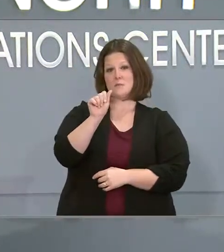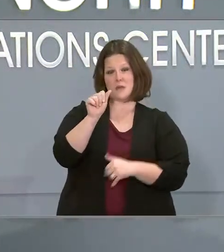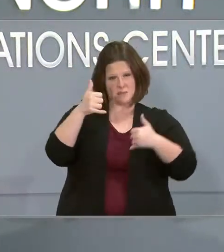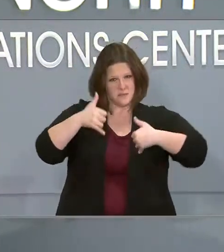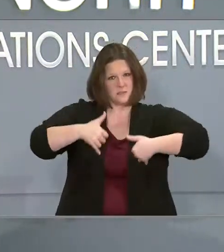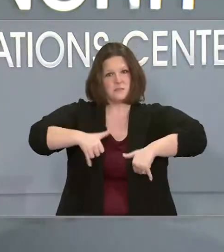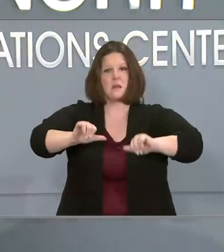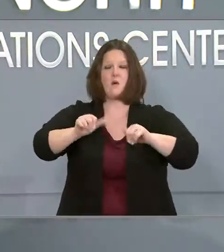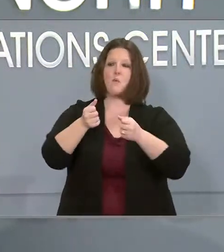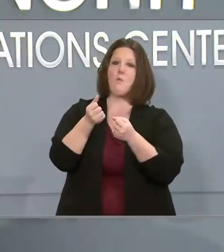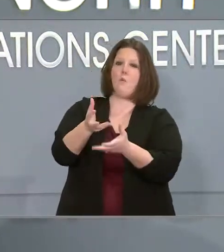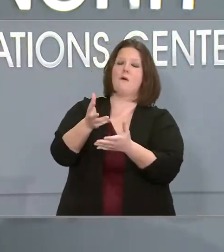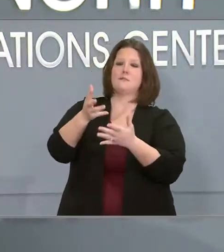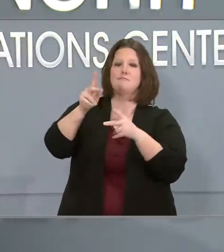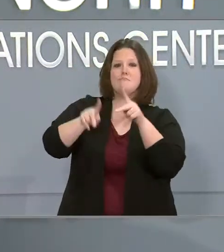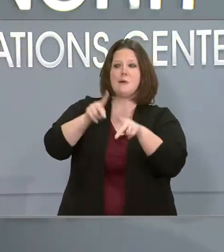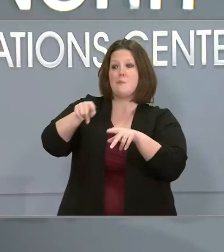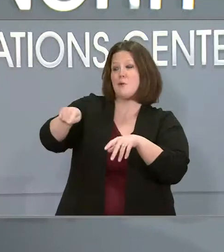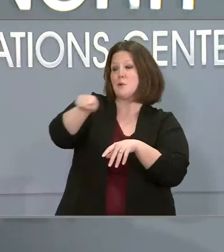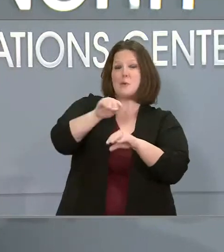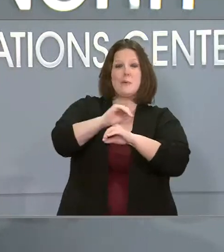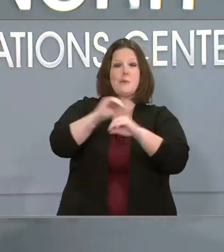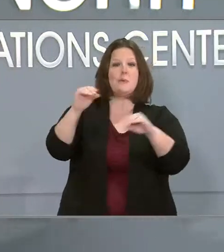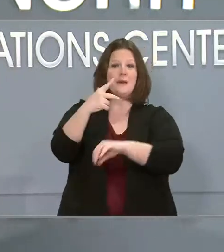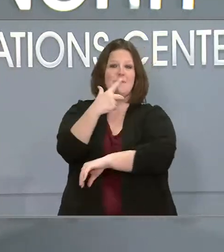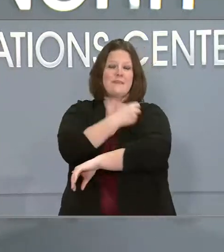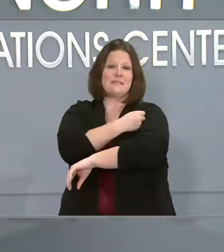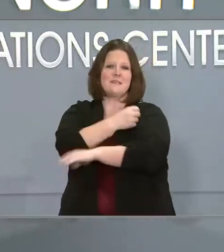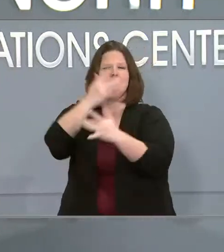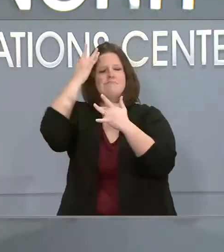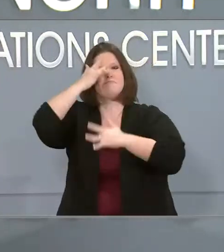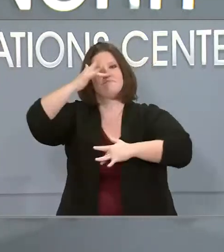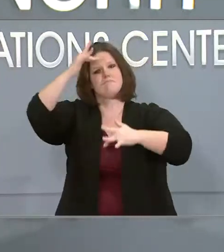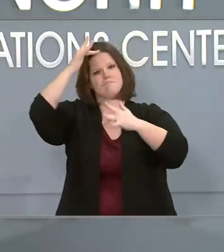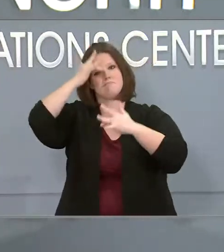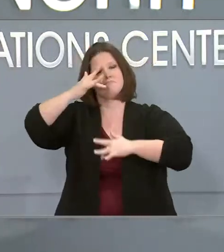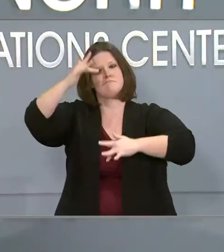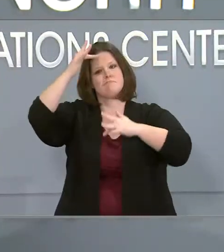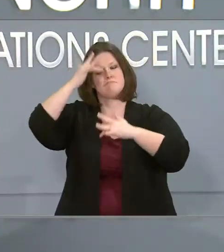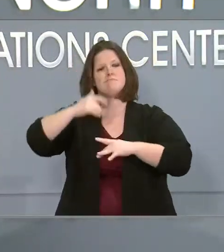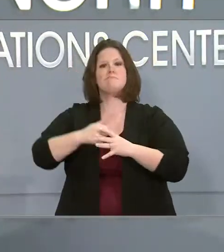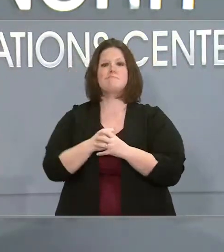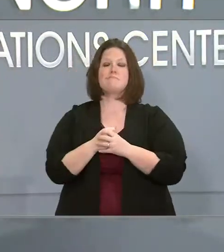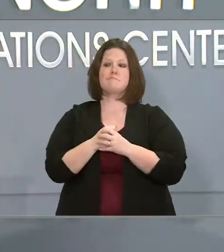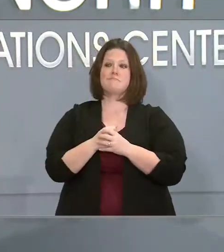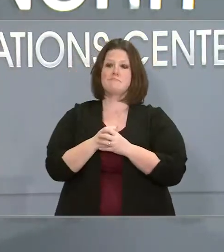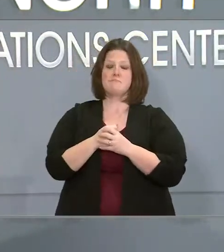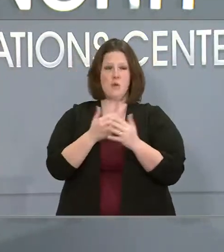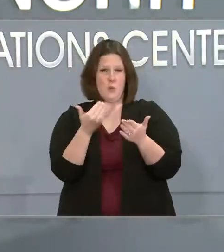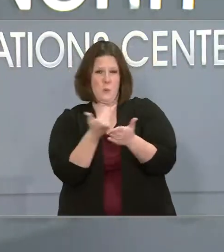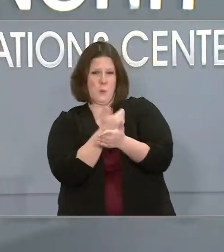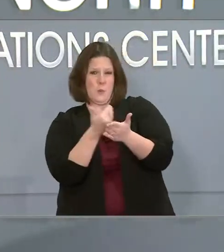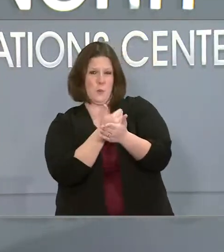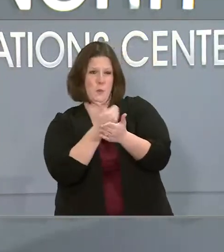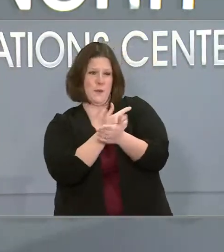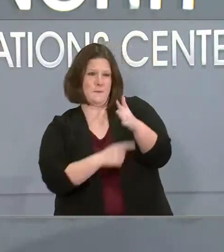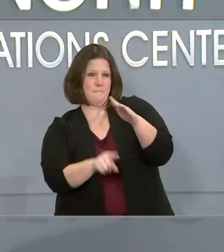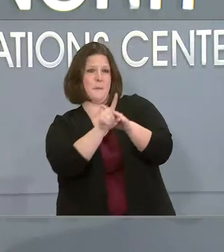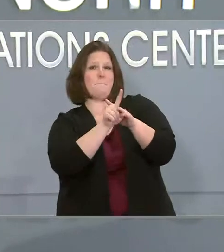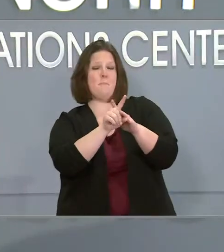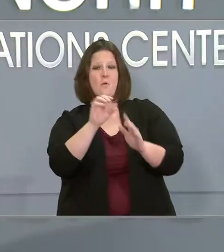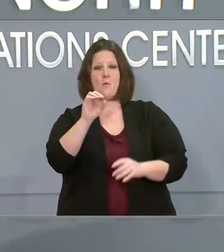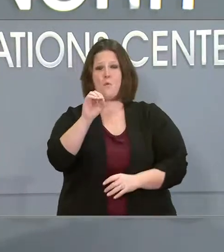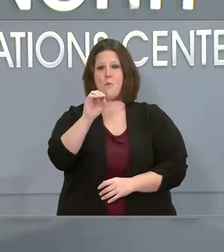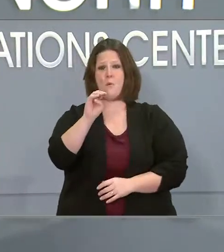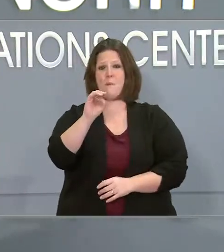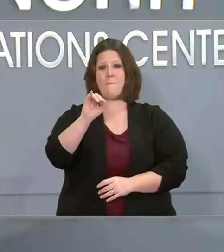death, mostly among the unvaccinated, while health alerts about the emerging Omicron variant have caused